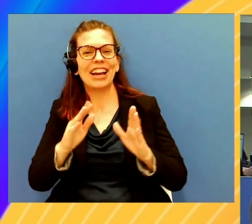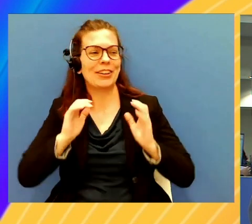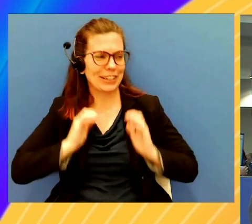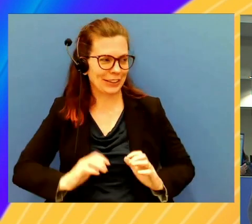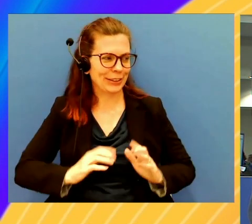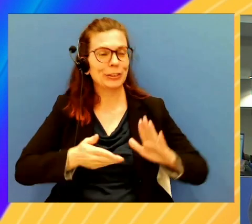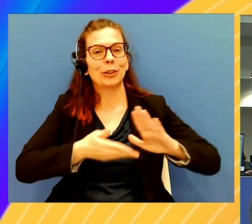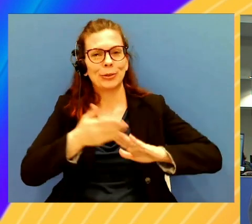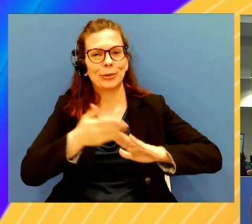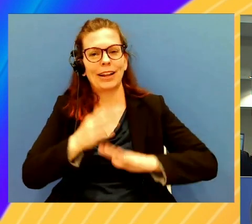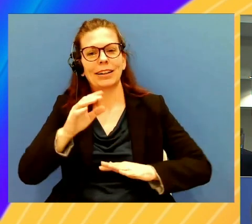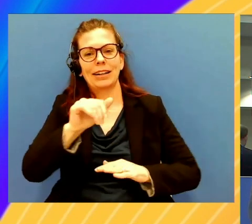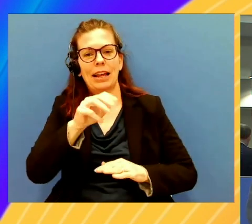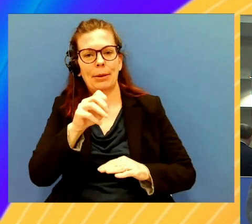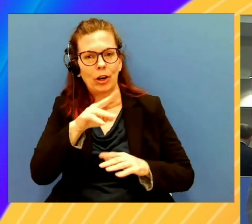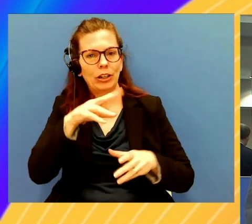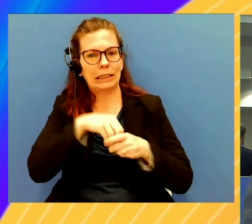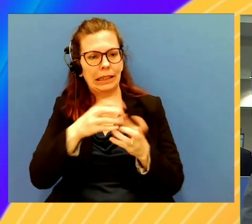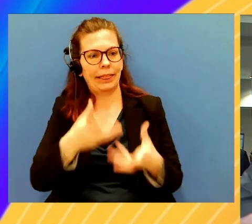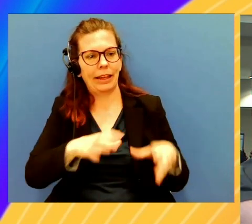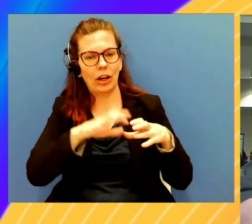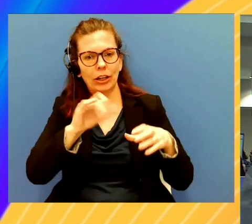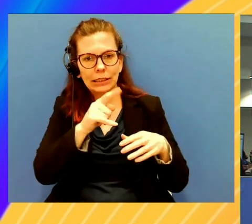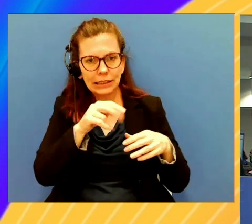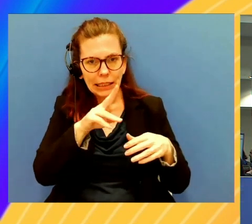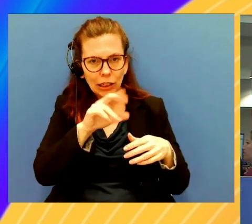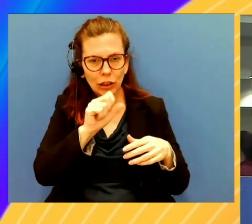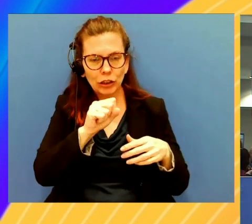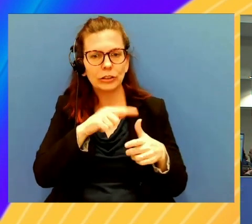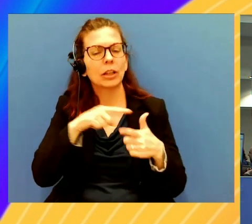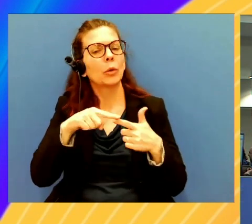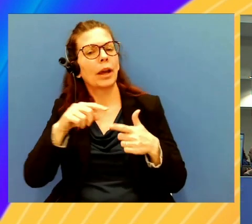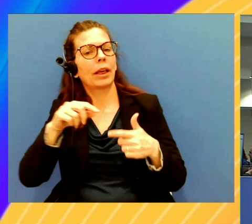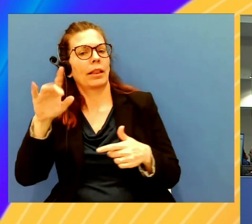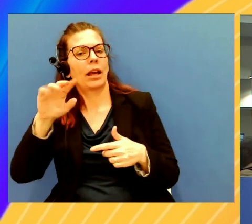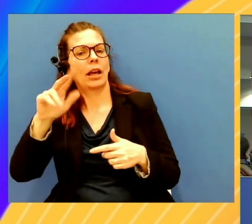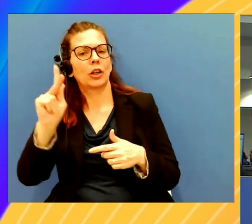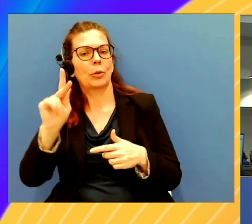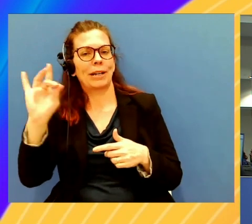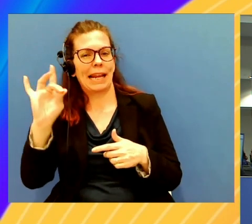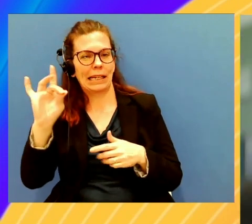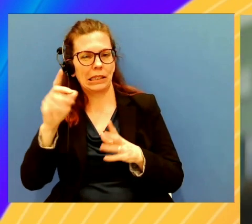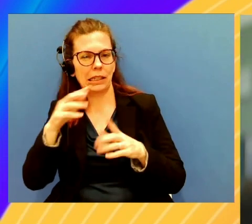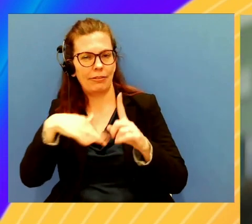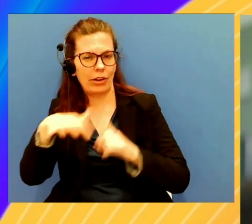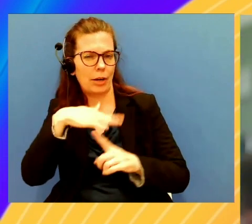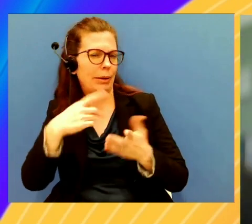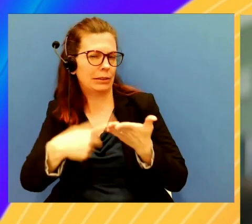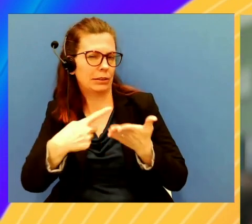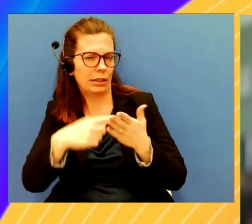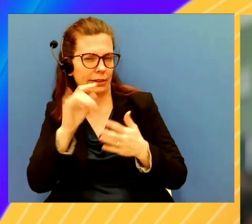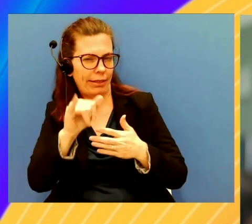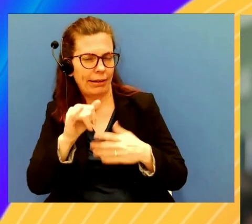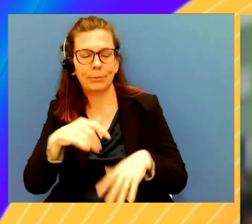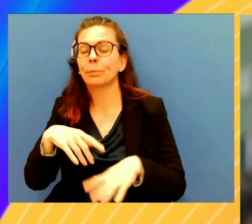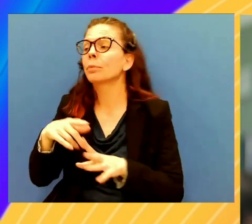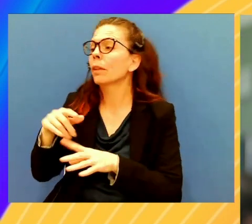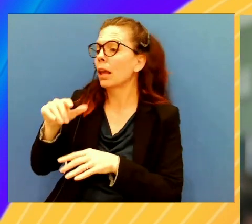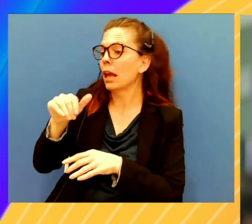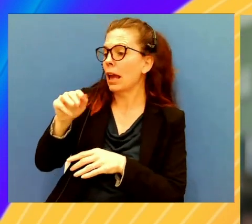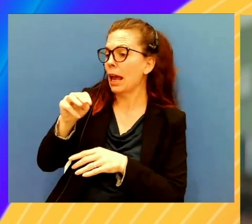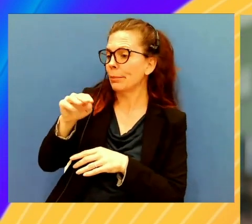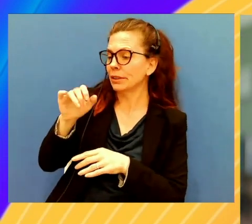EMR in containers in a Kubernetes environment. Let's talk about that a little bit. Yeah, Amazon EMR